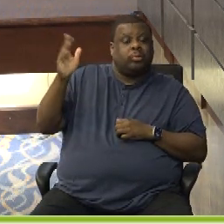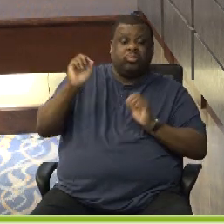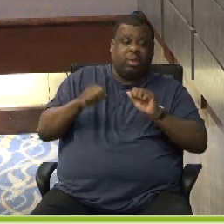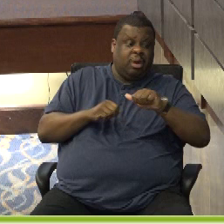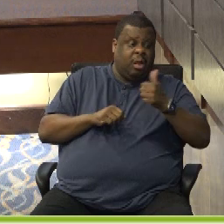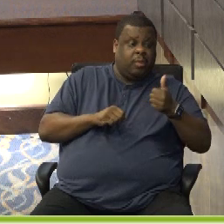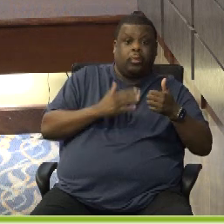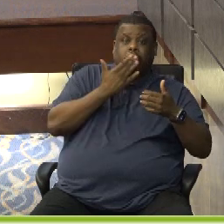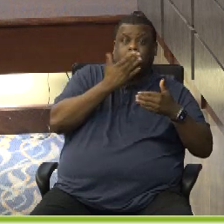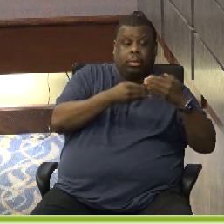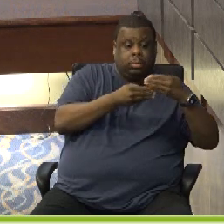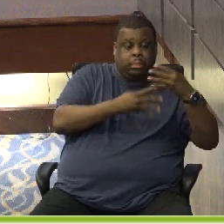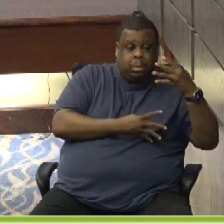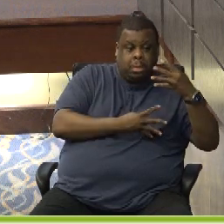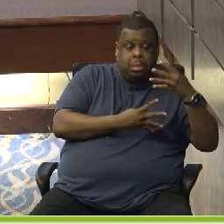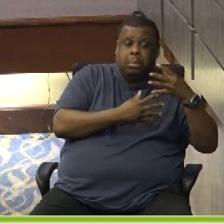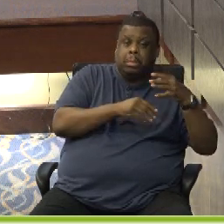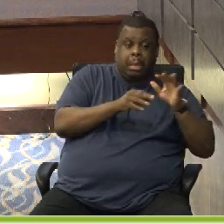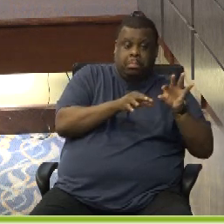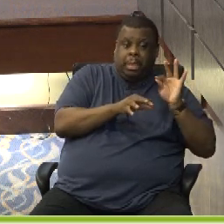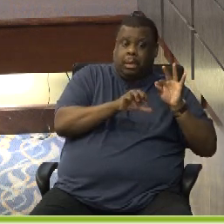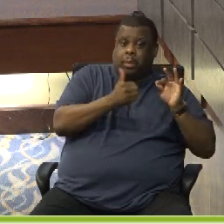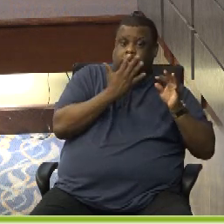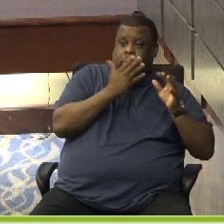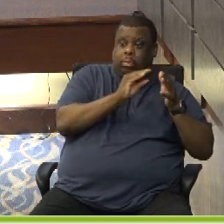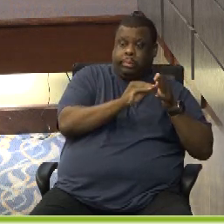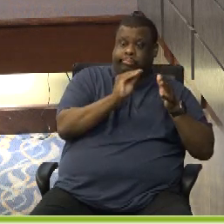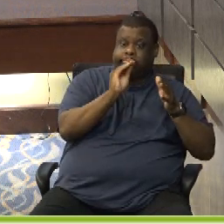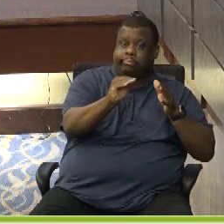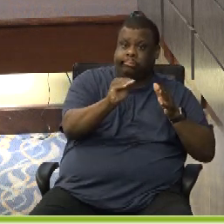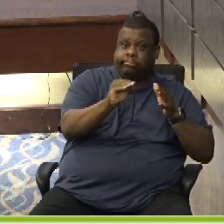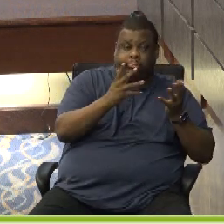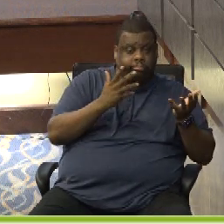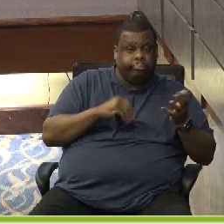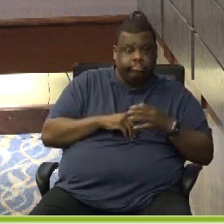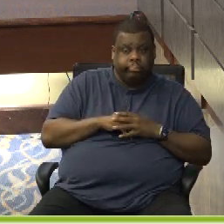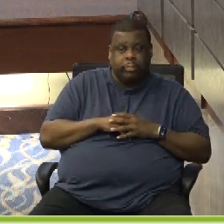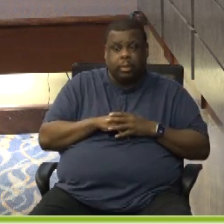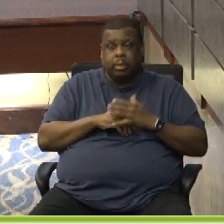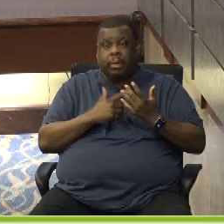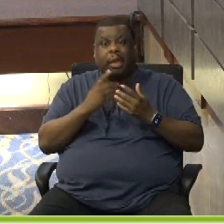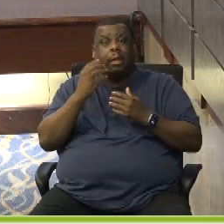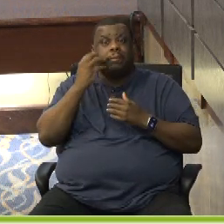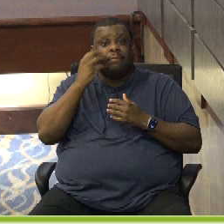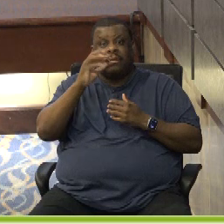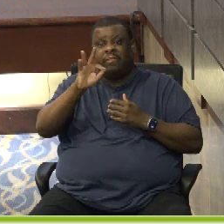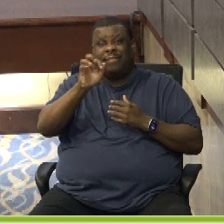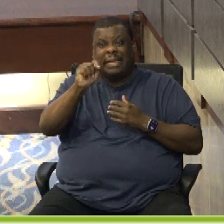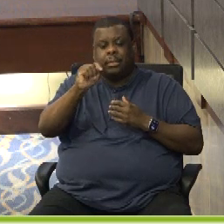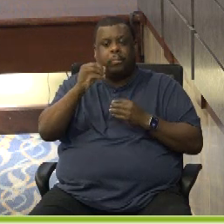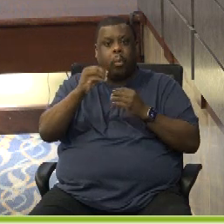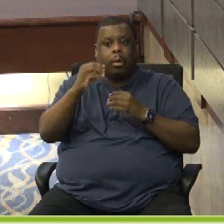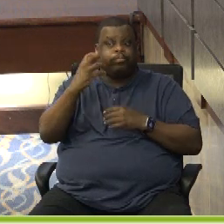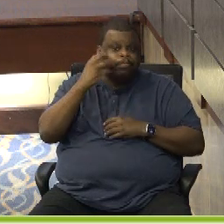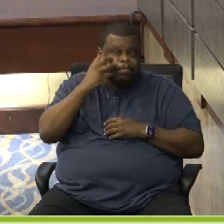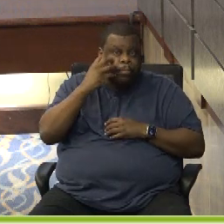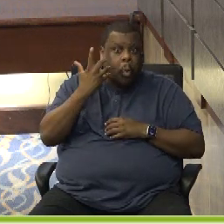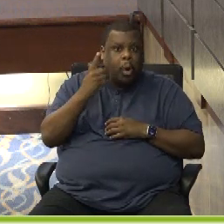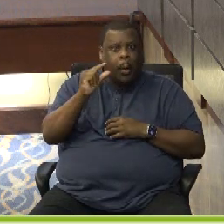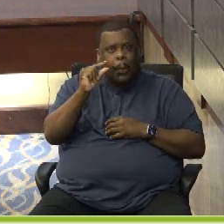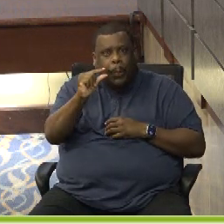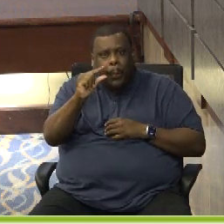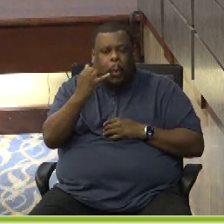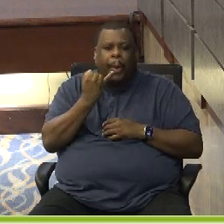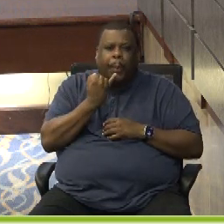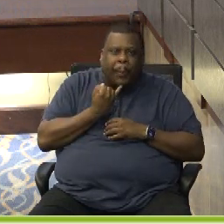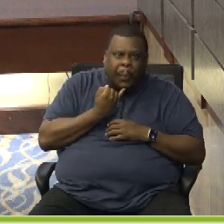and if you're making charts and graphs, and you can have a headline be using a condensed font, but the body copy is another one, but it all